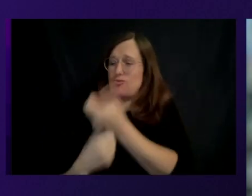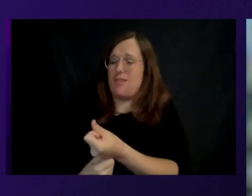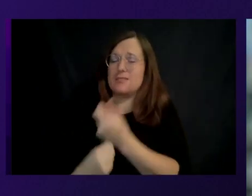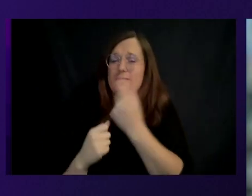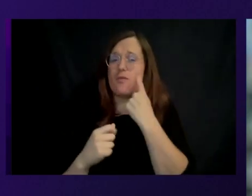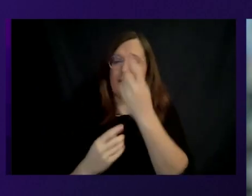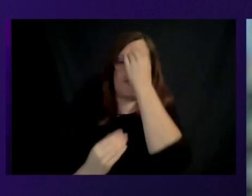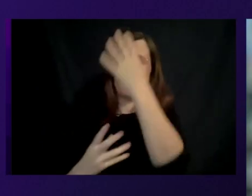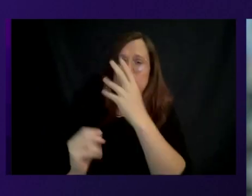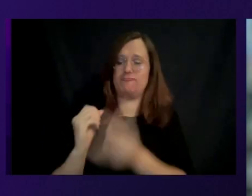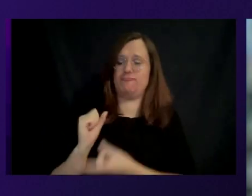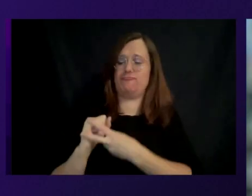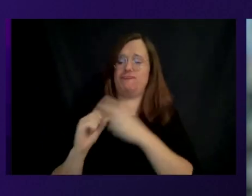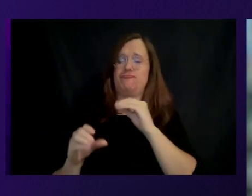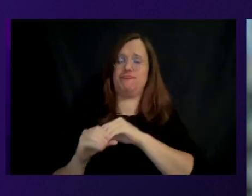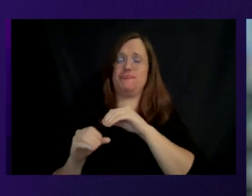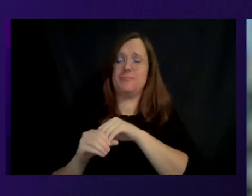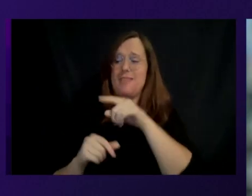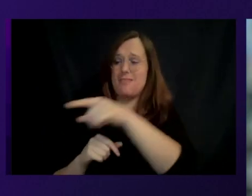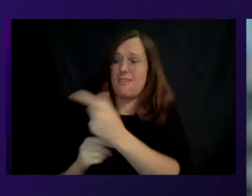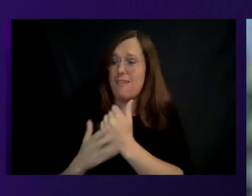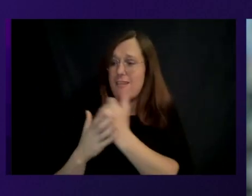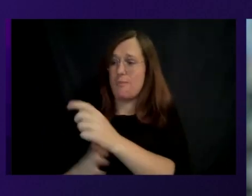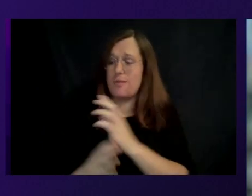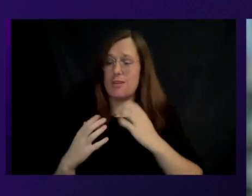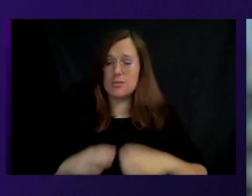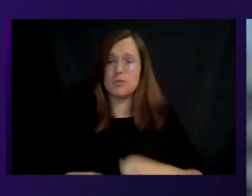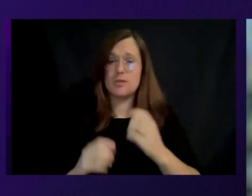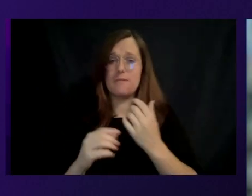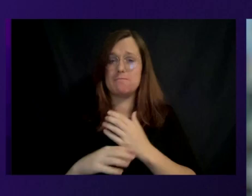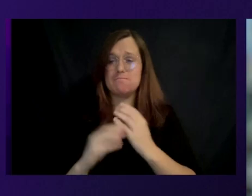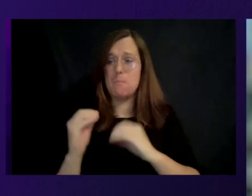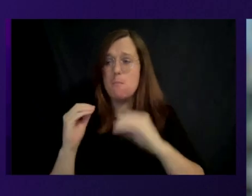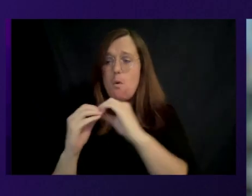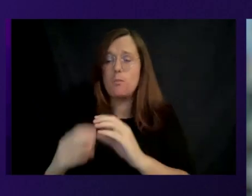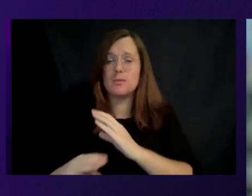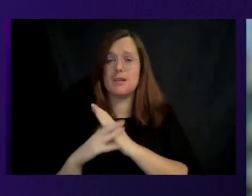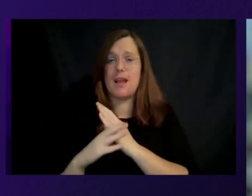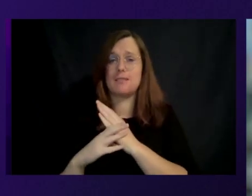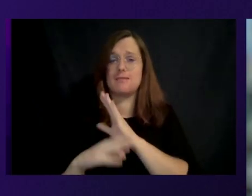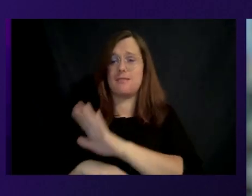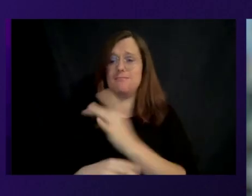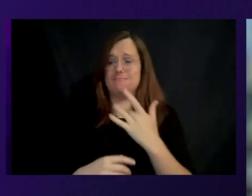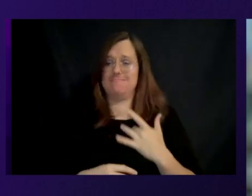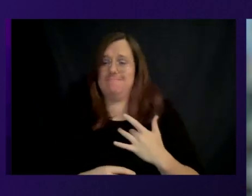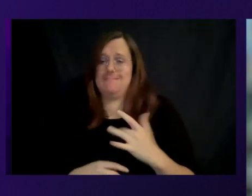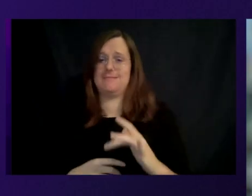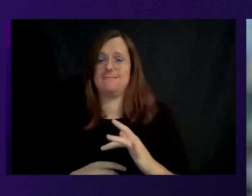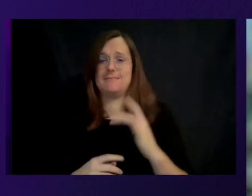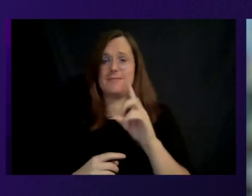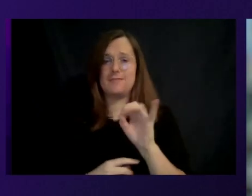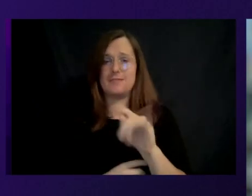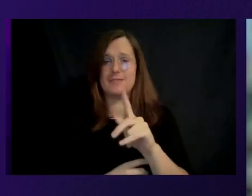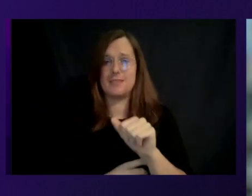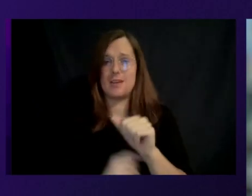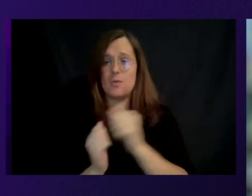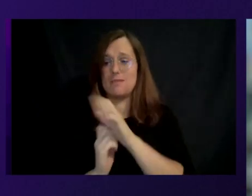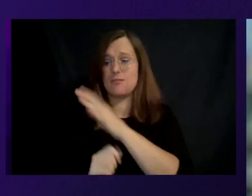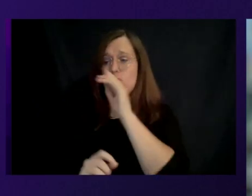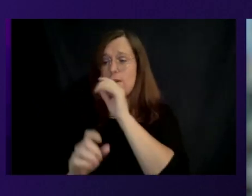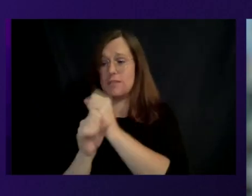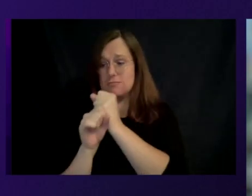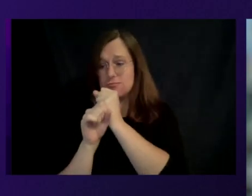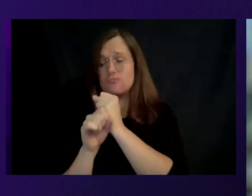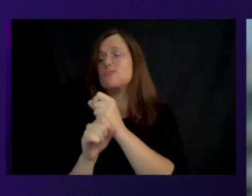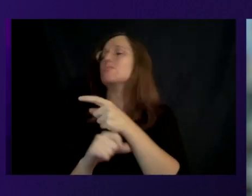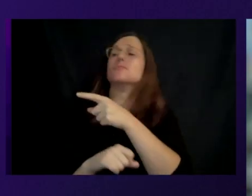help our customers further protect and securely process sensitive data. With the support of Anjana's confidential computing platform,